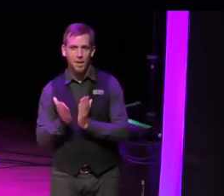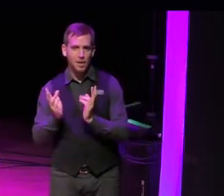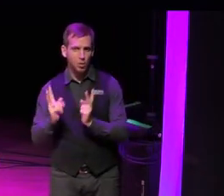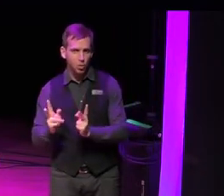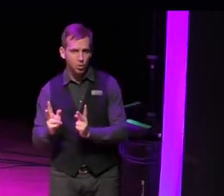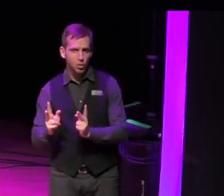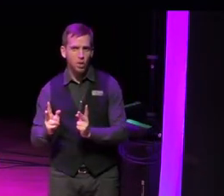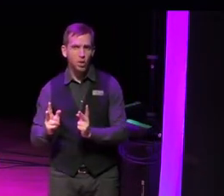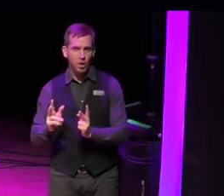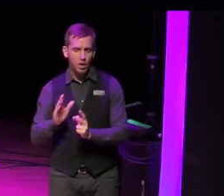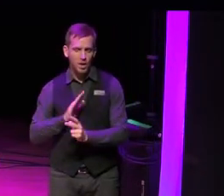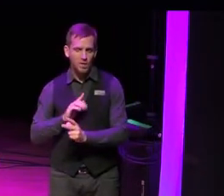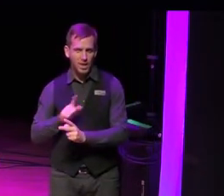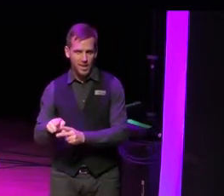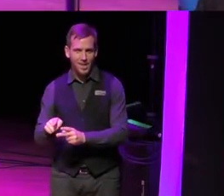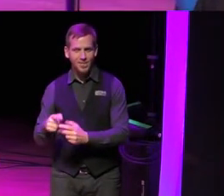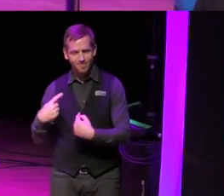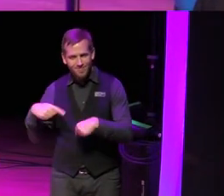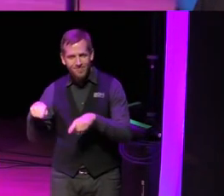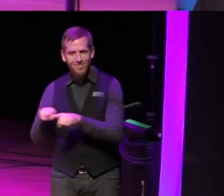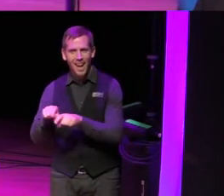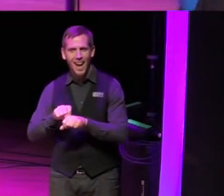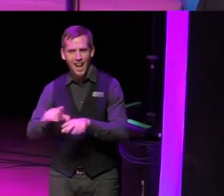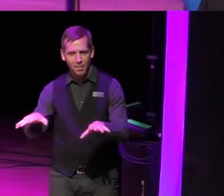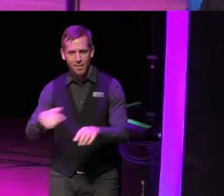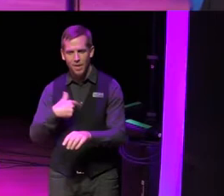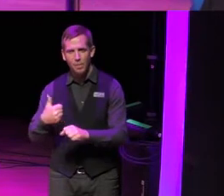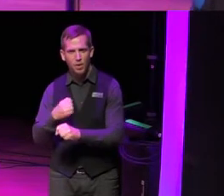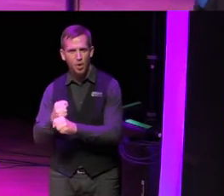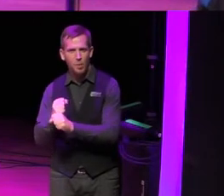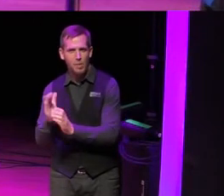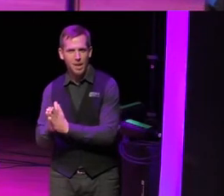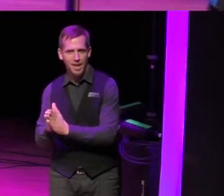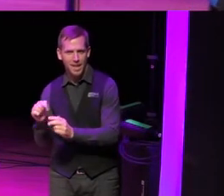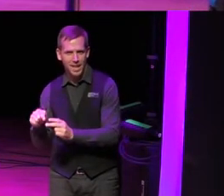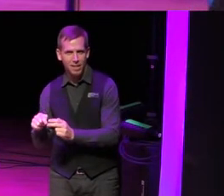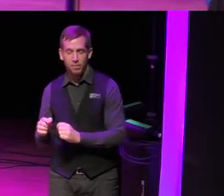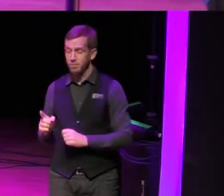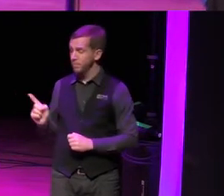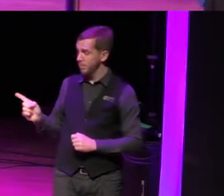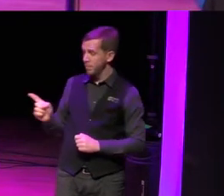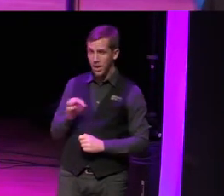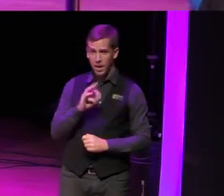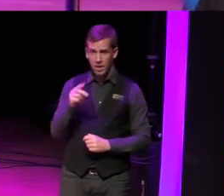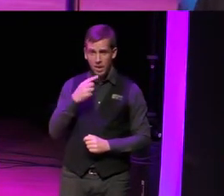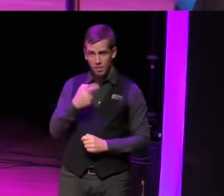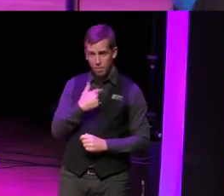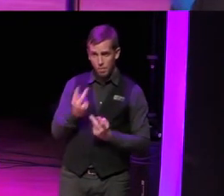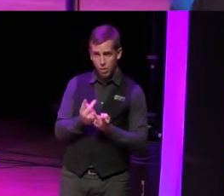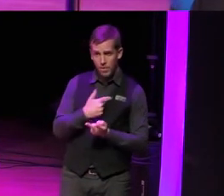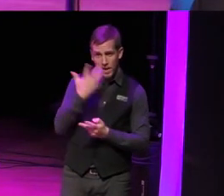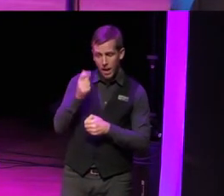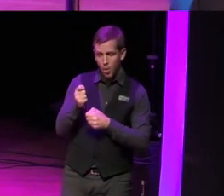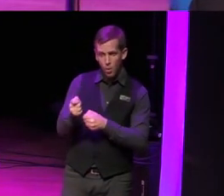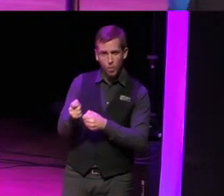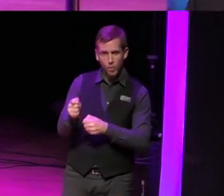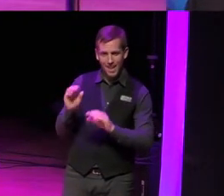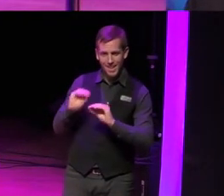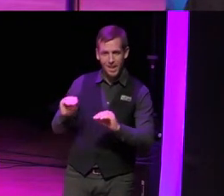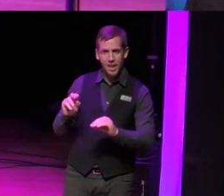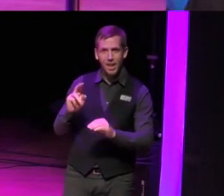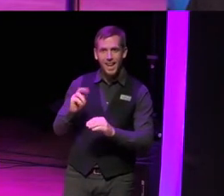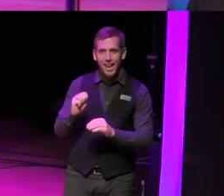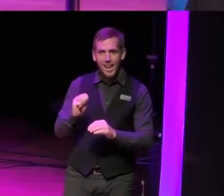acknowledgement that we need to look into it. So, I mean, we can foster ethical leaders, right, within political parties, like you said. But I also think about, okay,